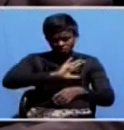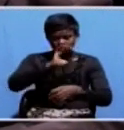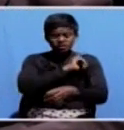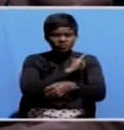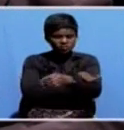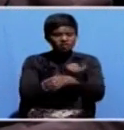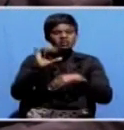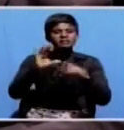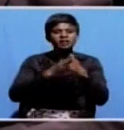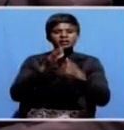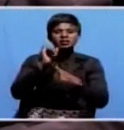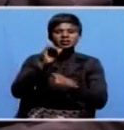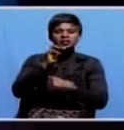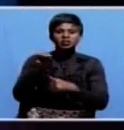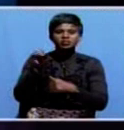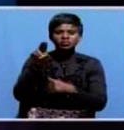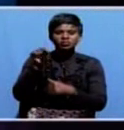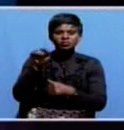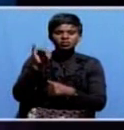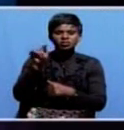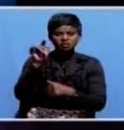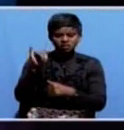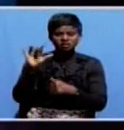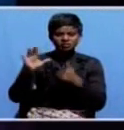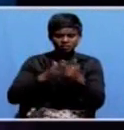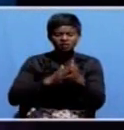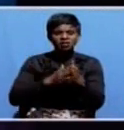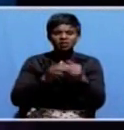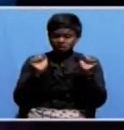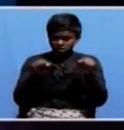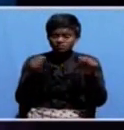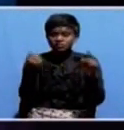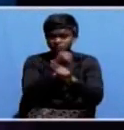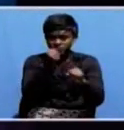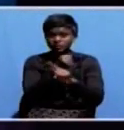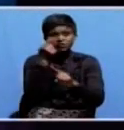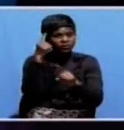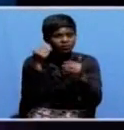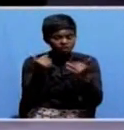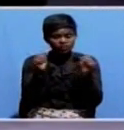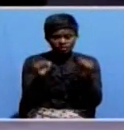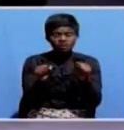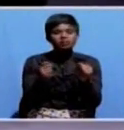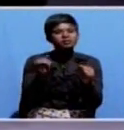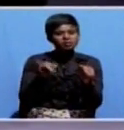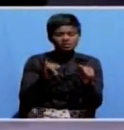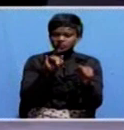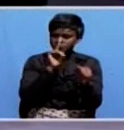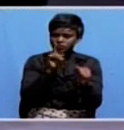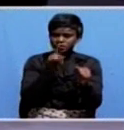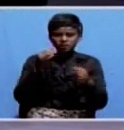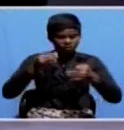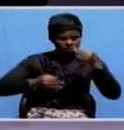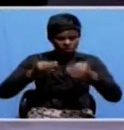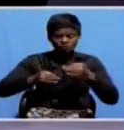Remember when... Is that what you're advocating for now? One can advocate for that, because justice has got to be